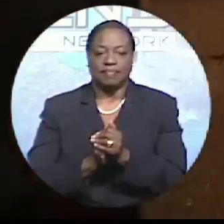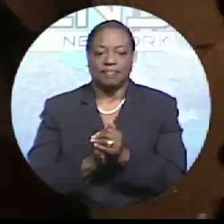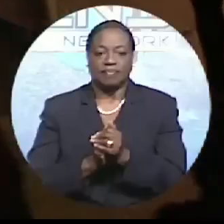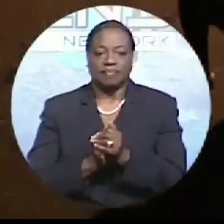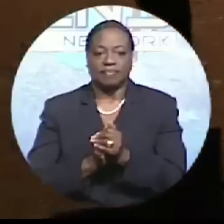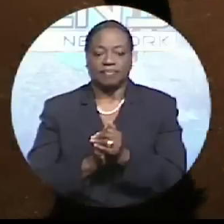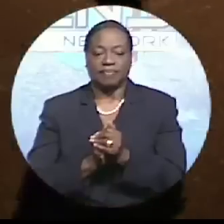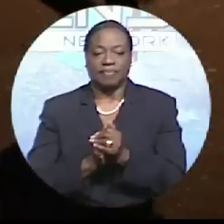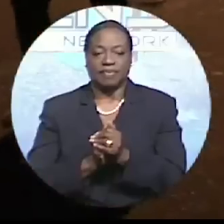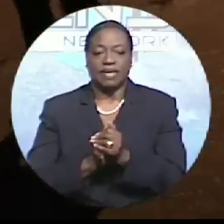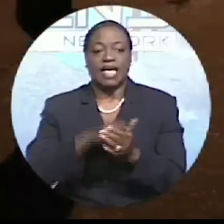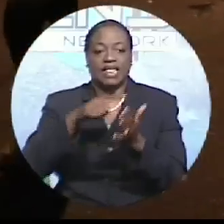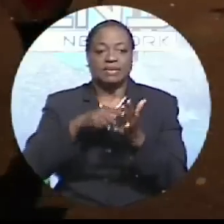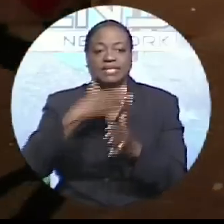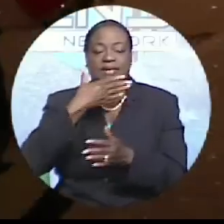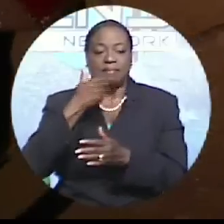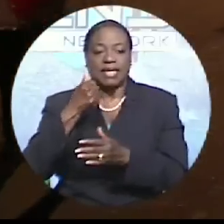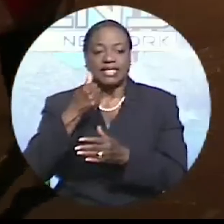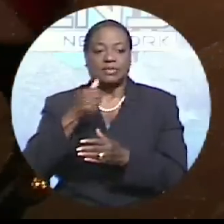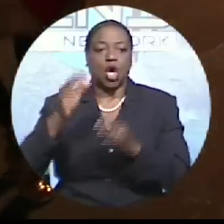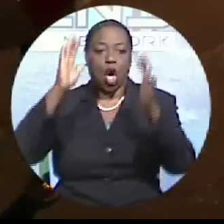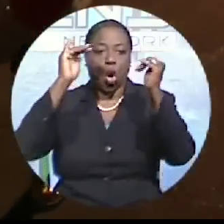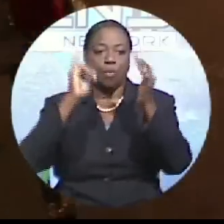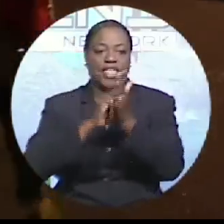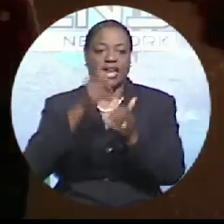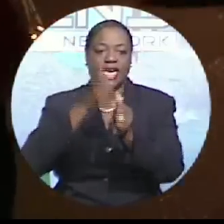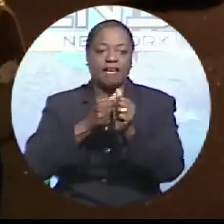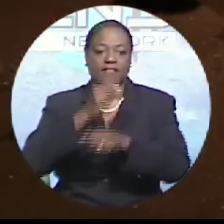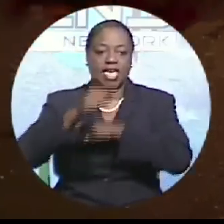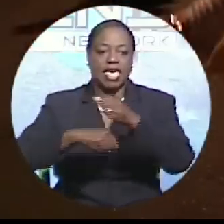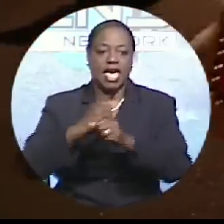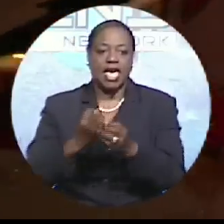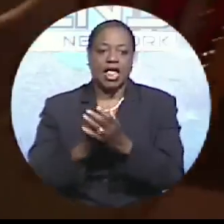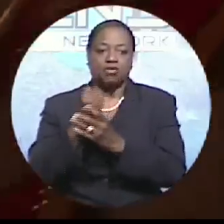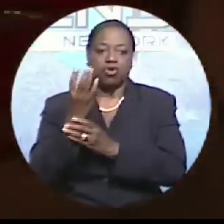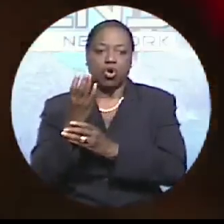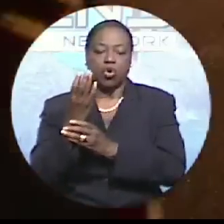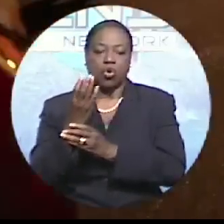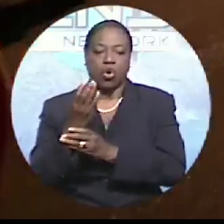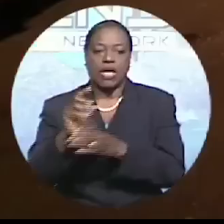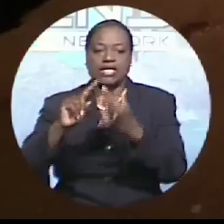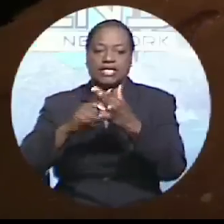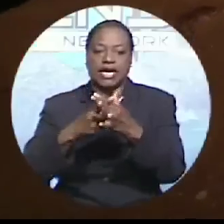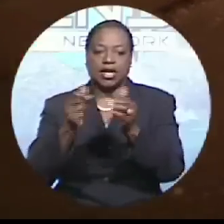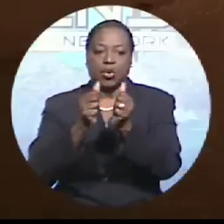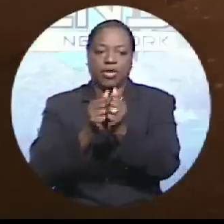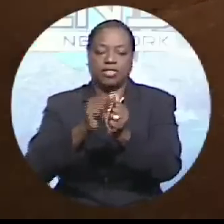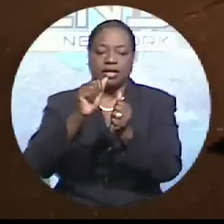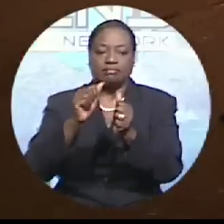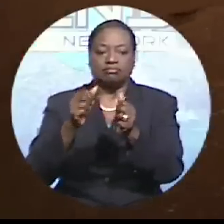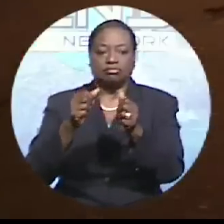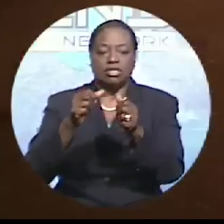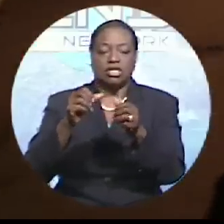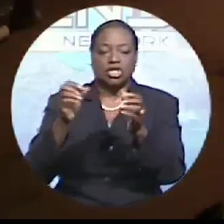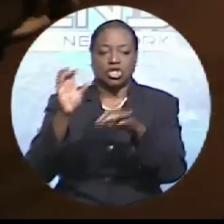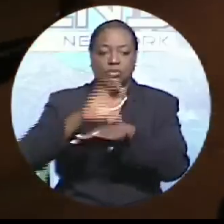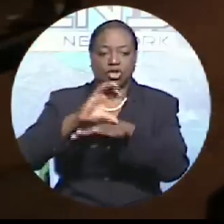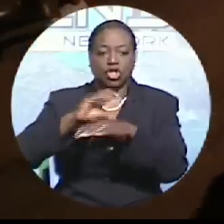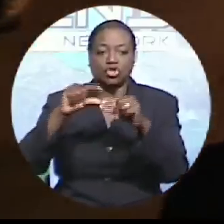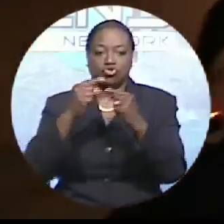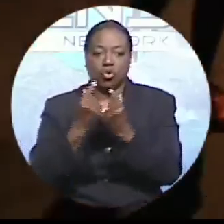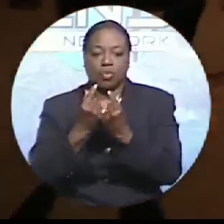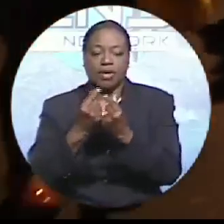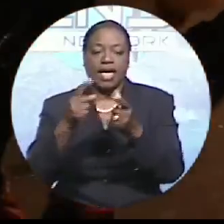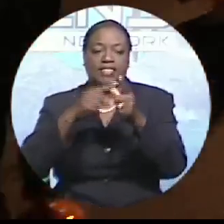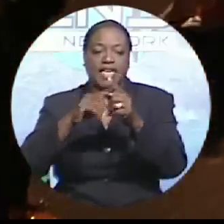six. And we hope every year to grow. We started with just a few church folk, and then the community joining, now the Junkanooers